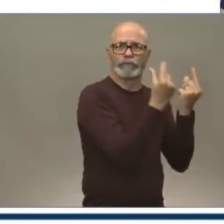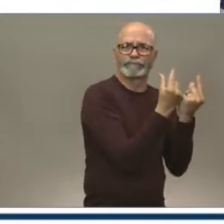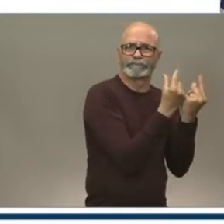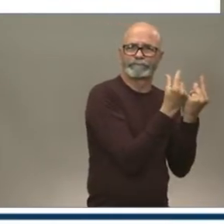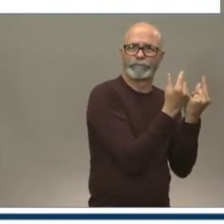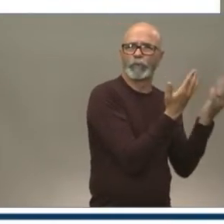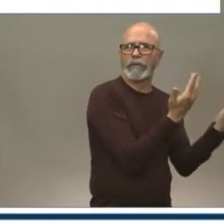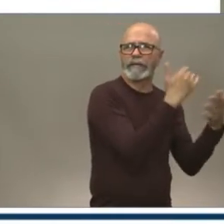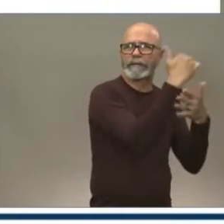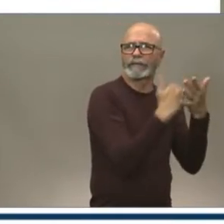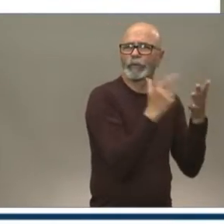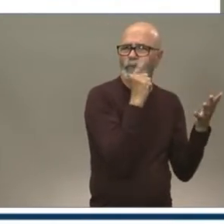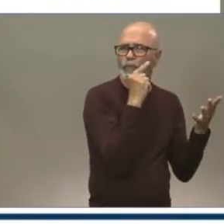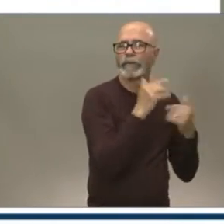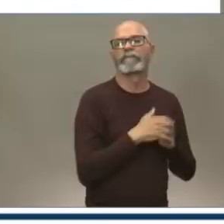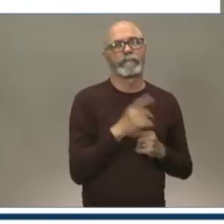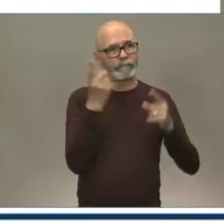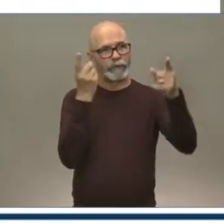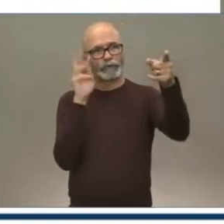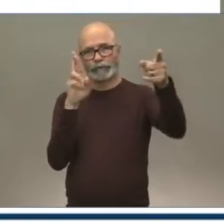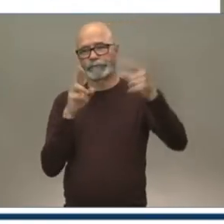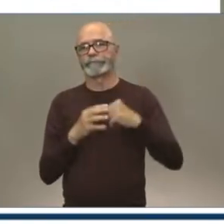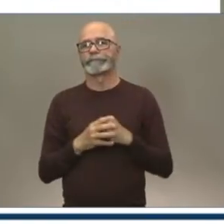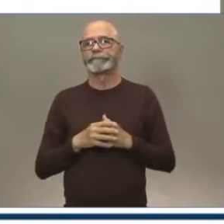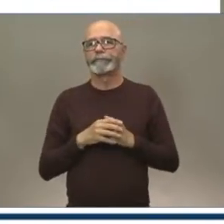aware these are staff who are working at